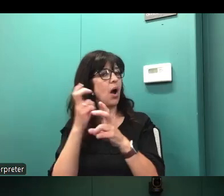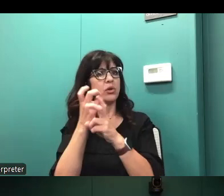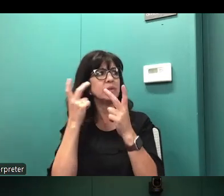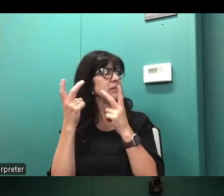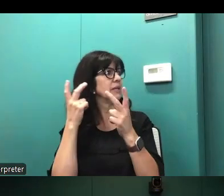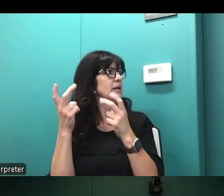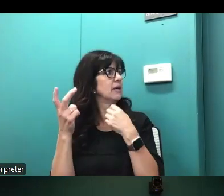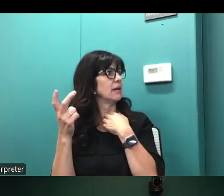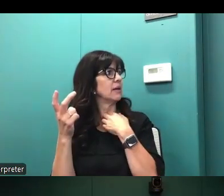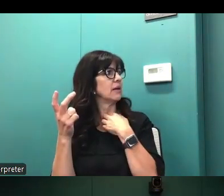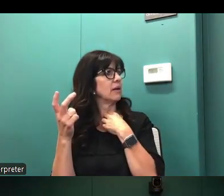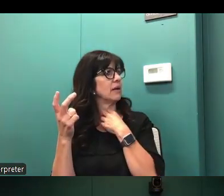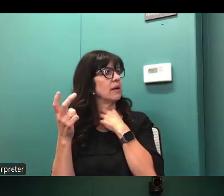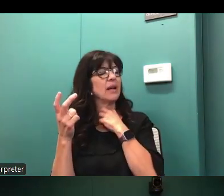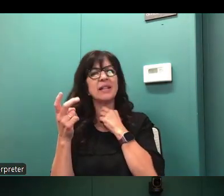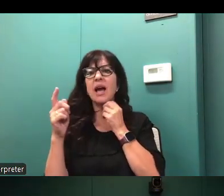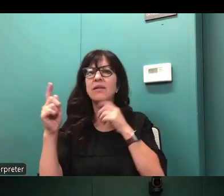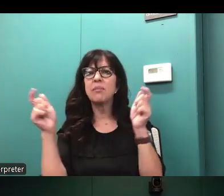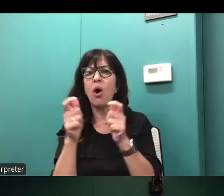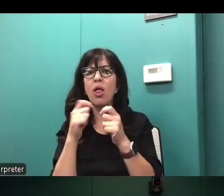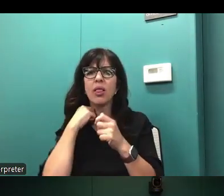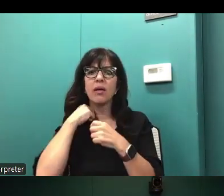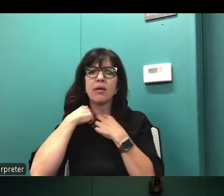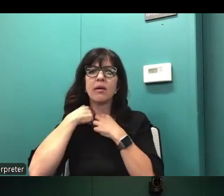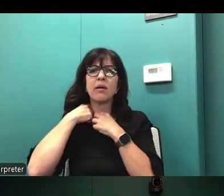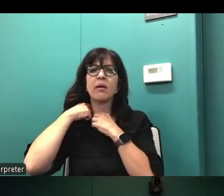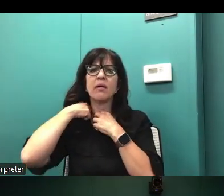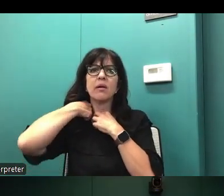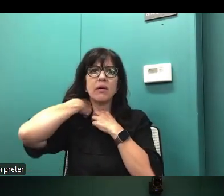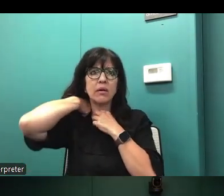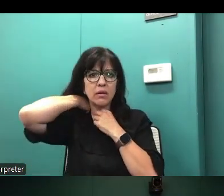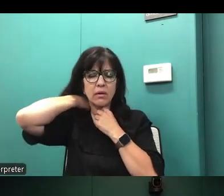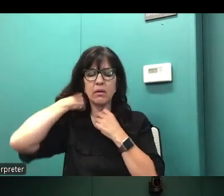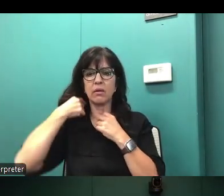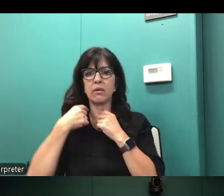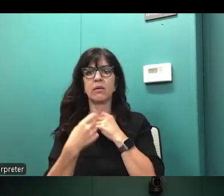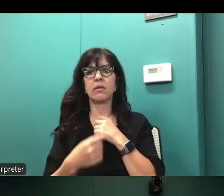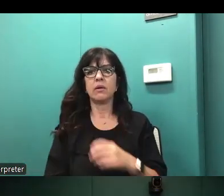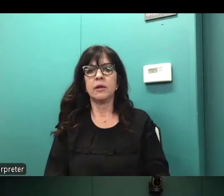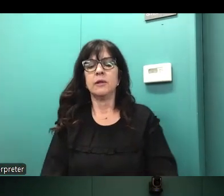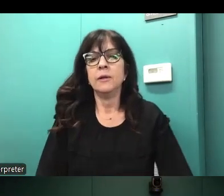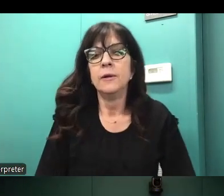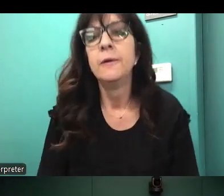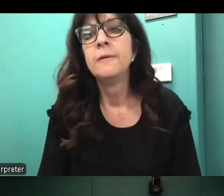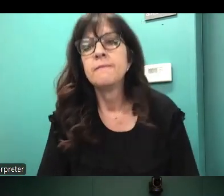on this. I just want to make it big. Yeah, I was like, it's Make it big. That was really loud, so.